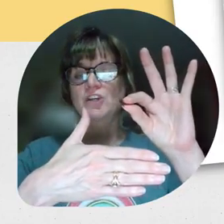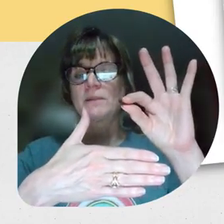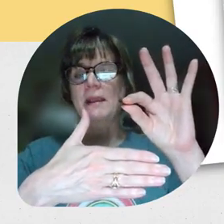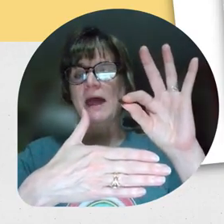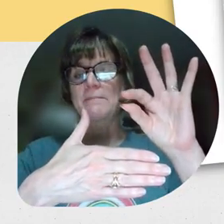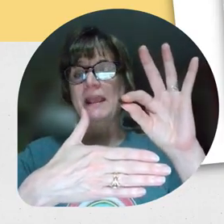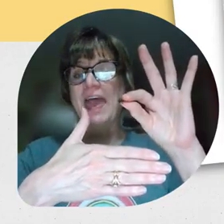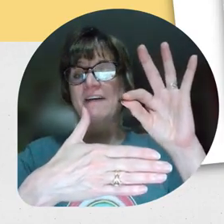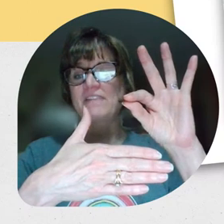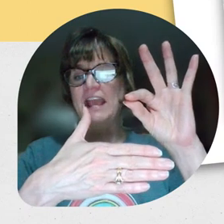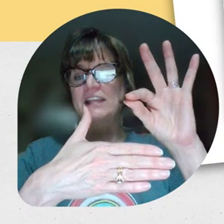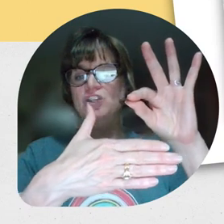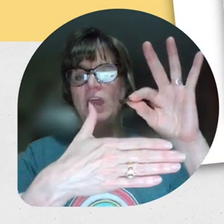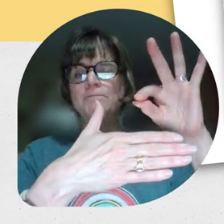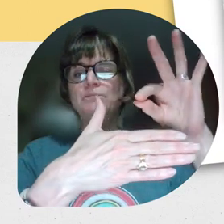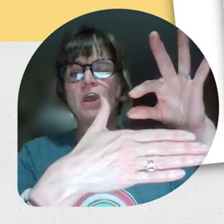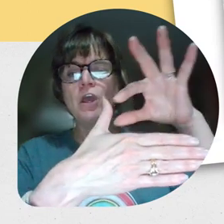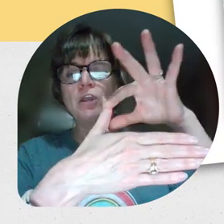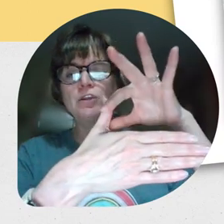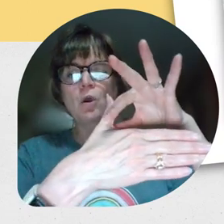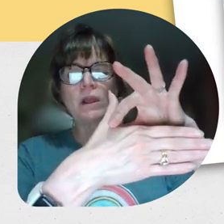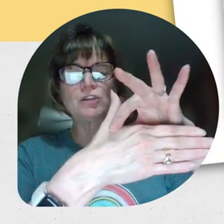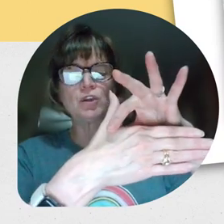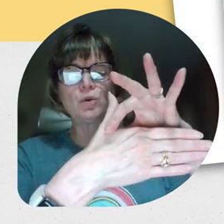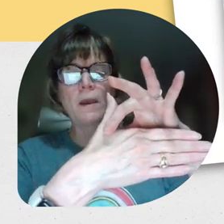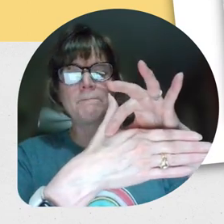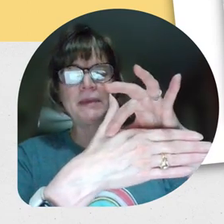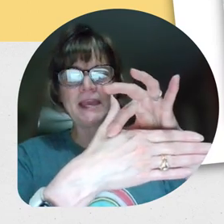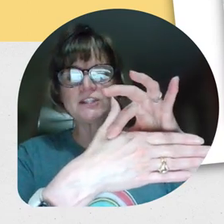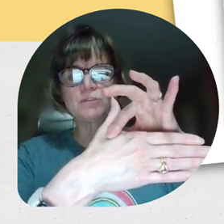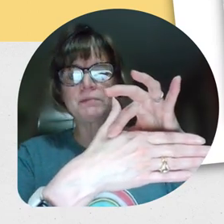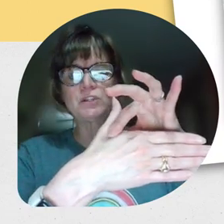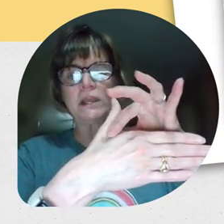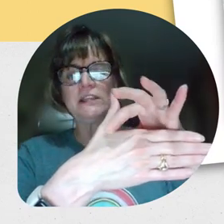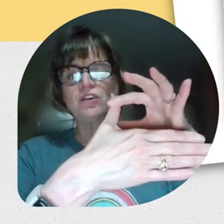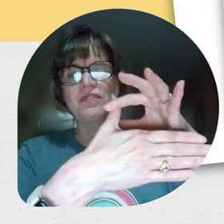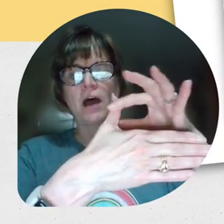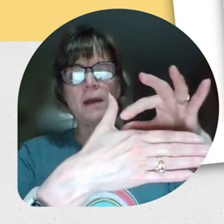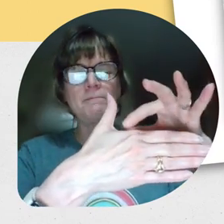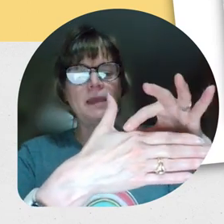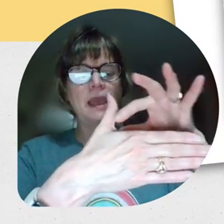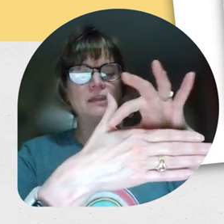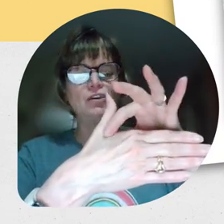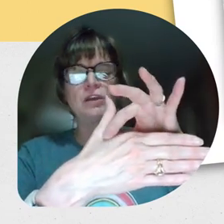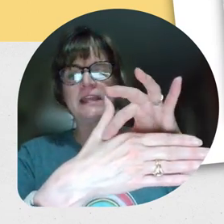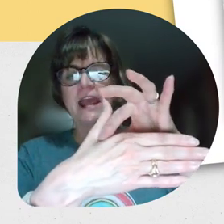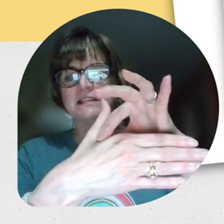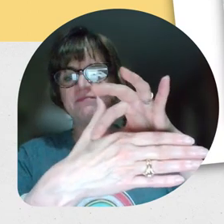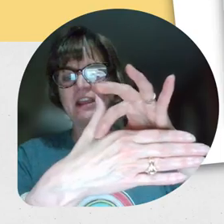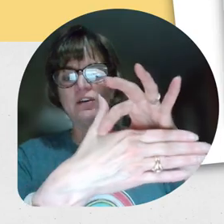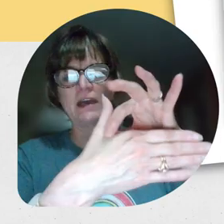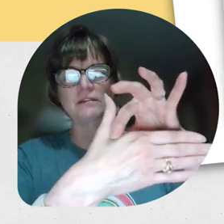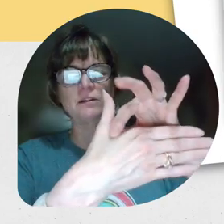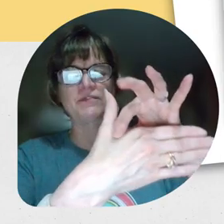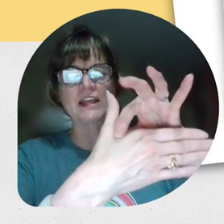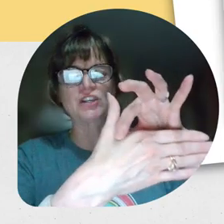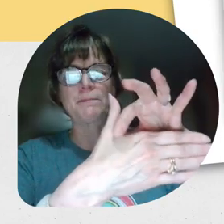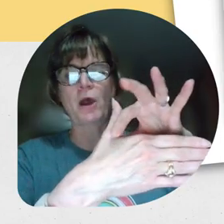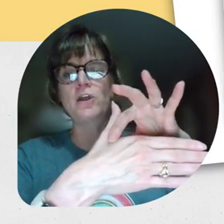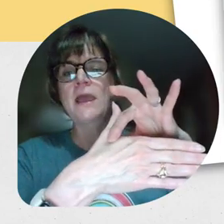hand is going to kind of make an F hand shape. You're going to pinch between your thumb and your index finger, that